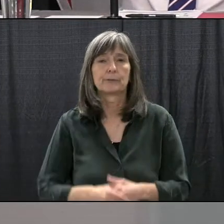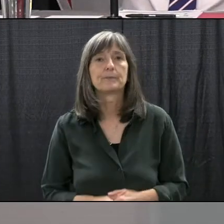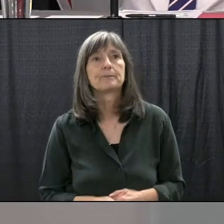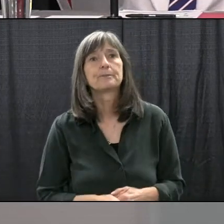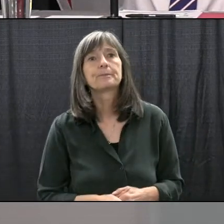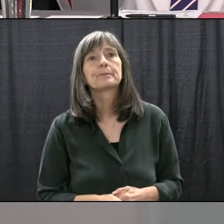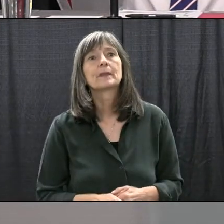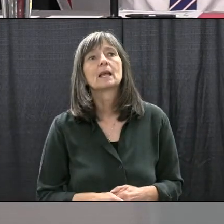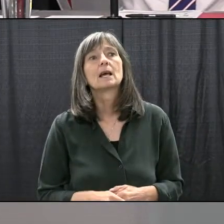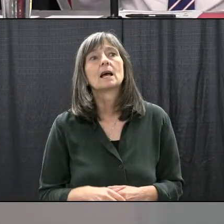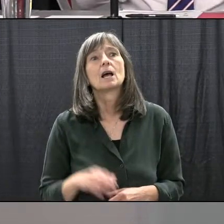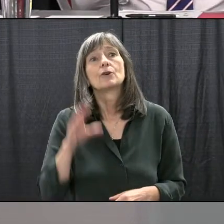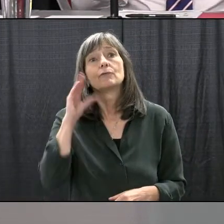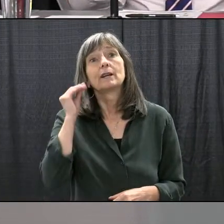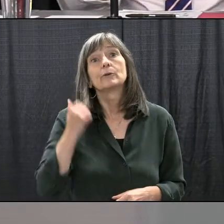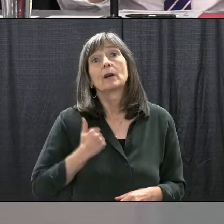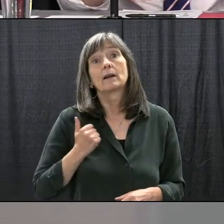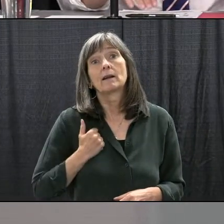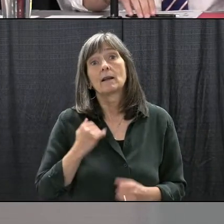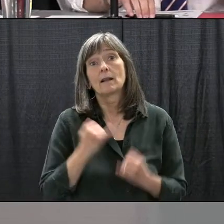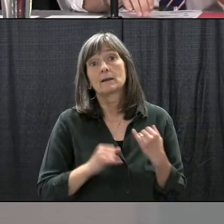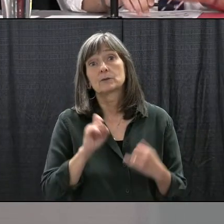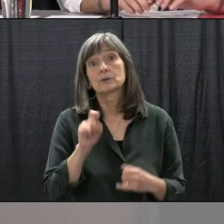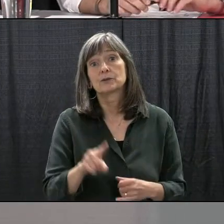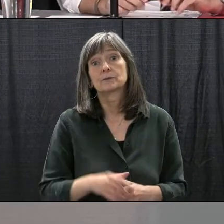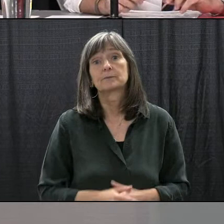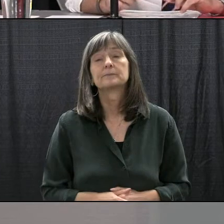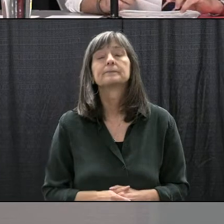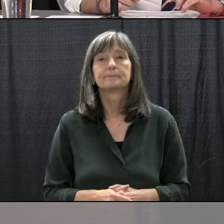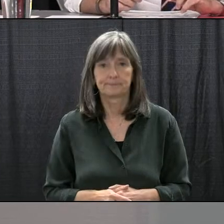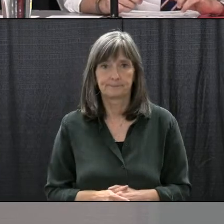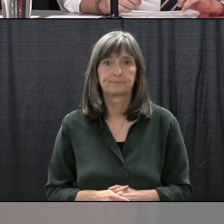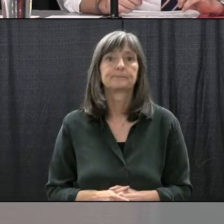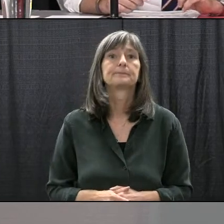Patrick Butler with Radio Canada, do you have a final question? I do,